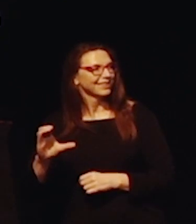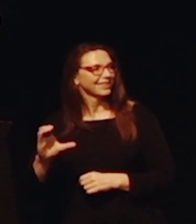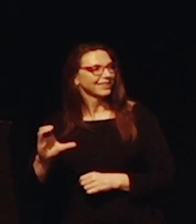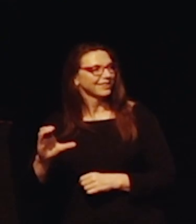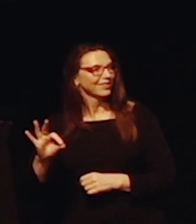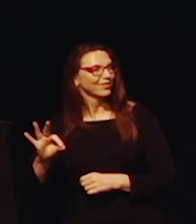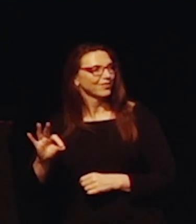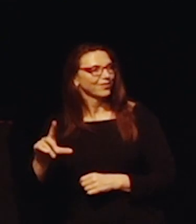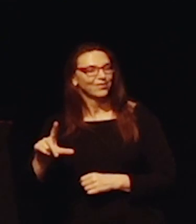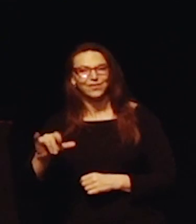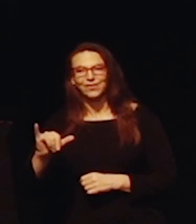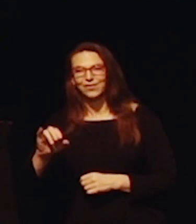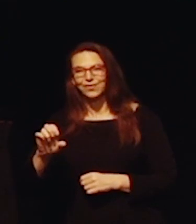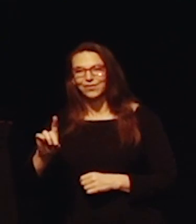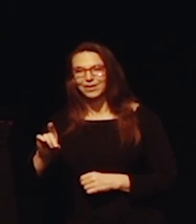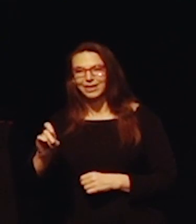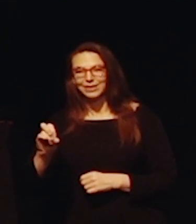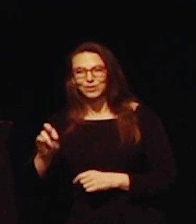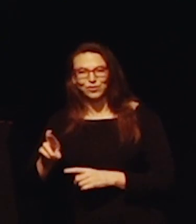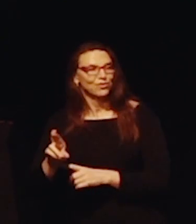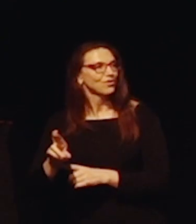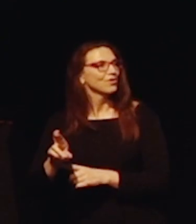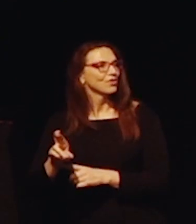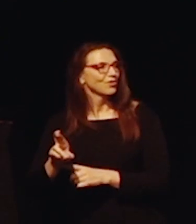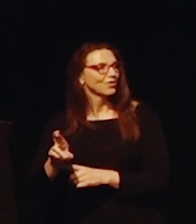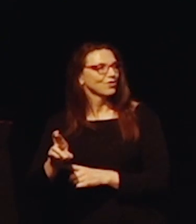Next, we have Marc Fliedner.